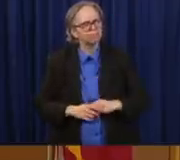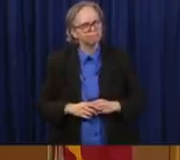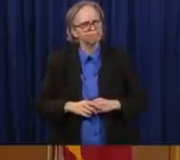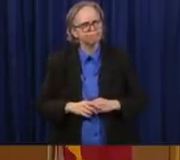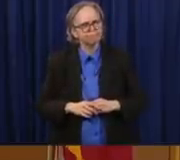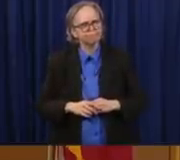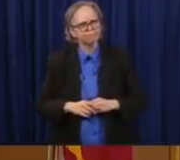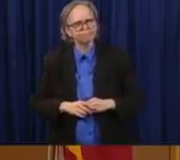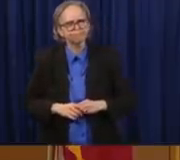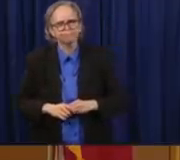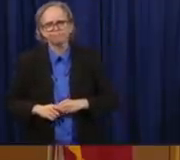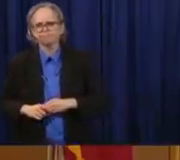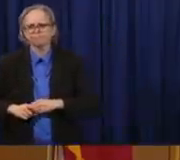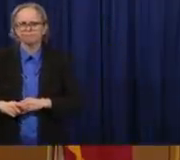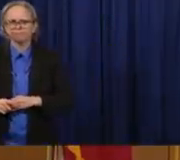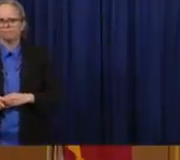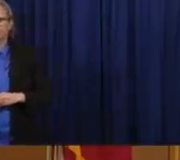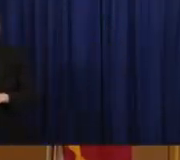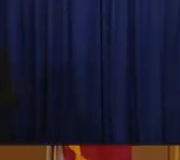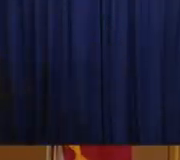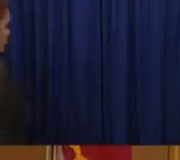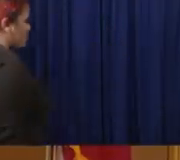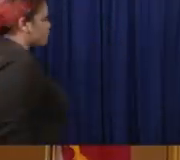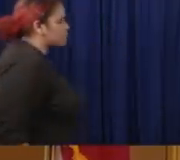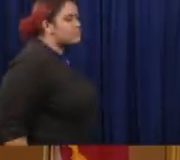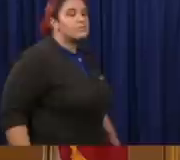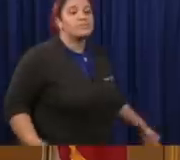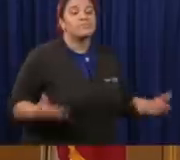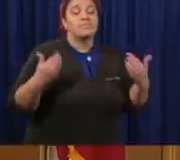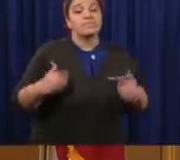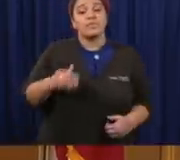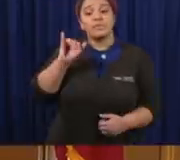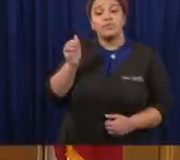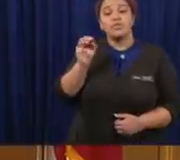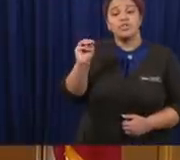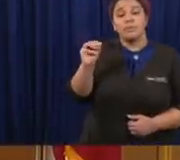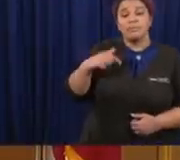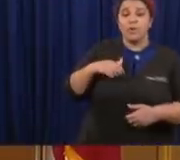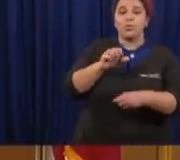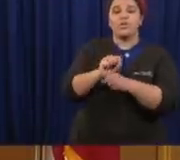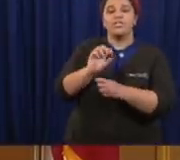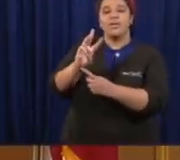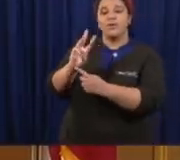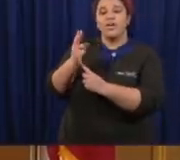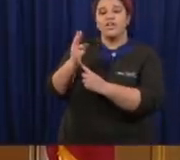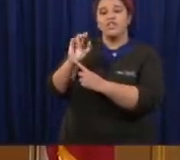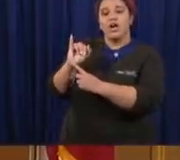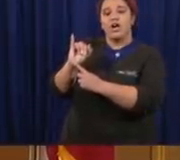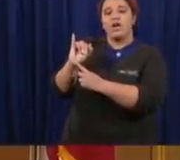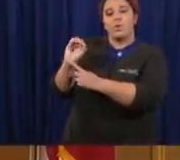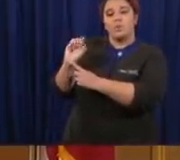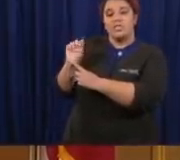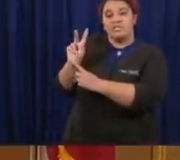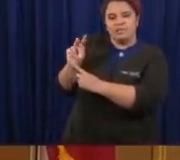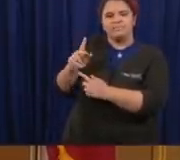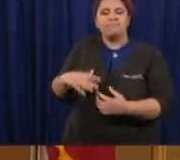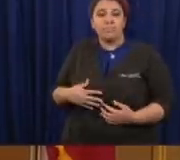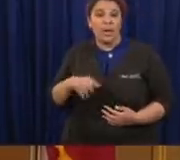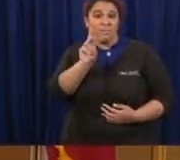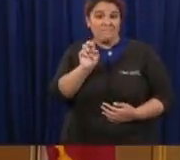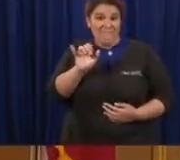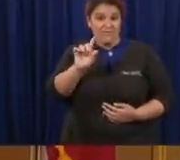Governor, thank you. Jim Oddie from WHIO-TV. Thanks for doing this. What else do you envision happening on May 1st? Will the stay-at-home